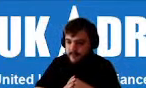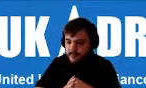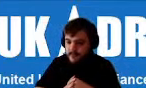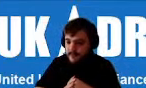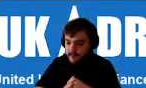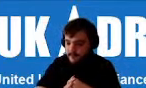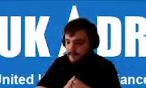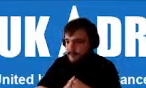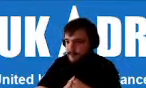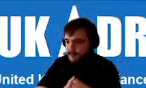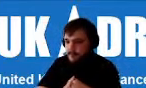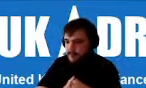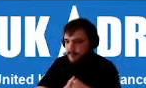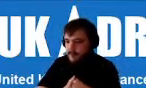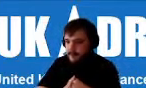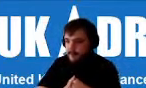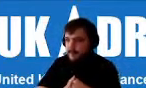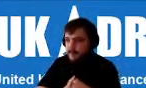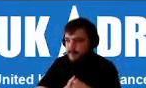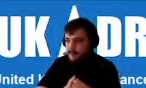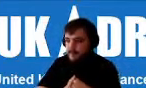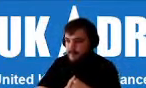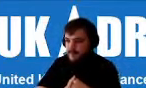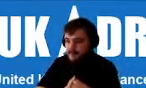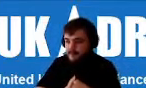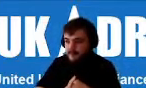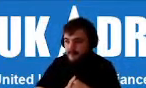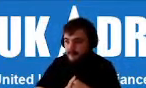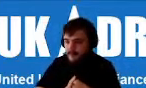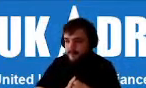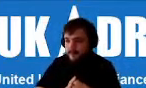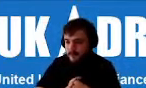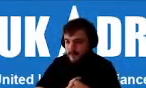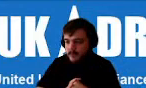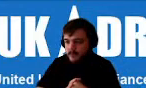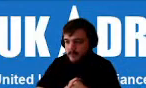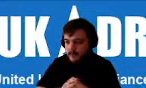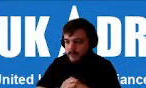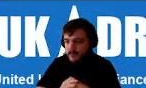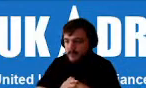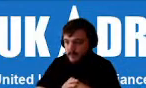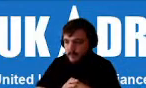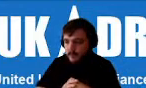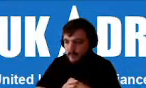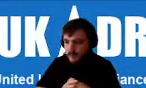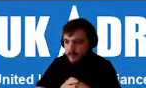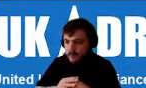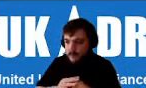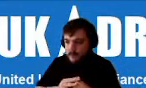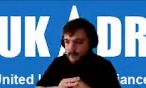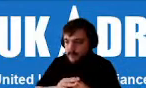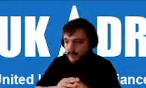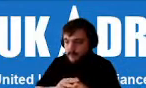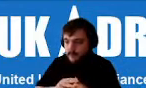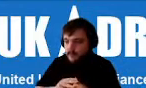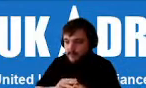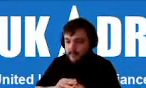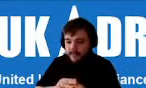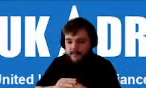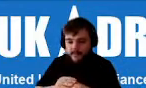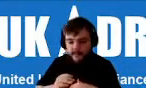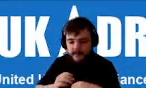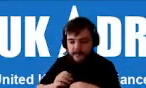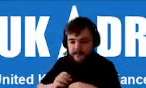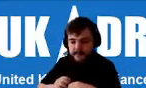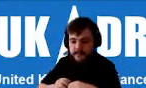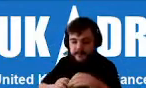who really cared about emergencies into the room rather than the ones who really didn't care. But that's life.